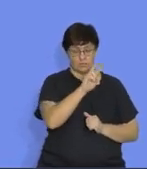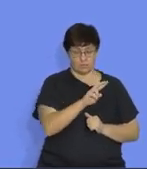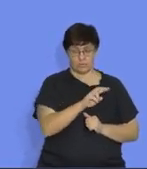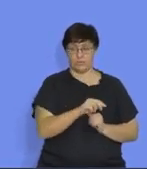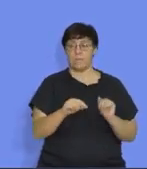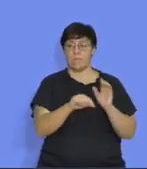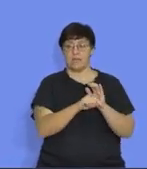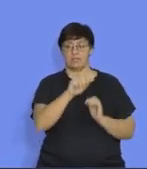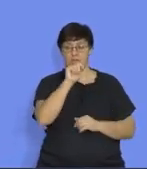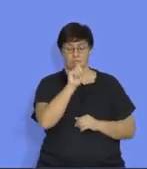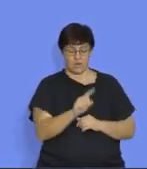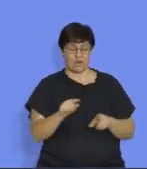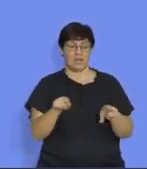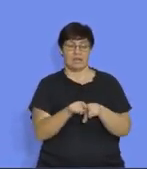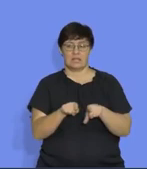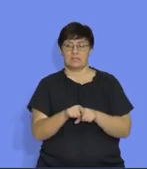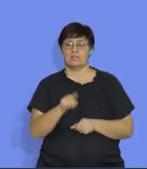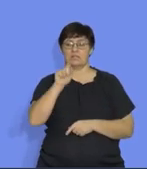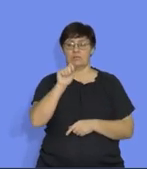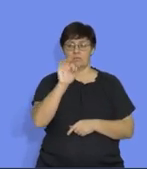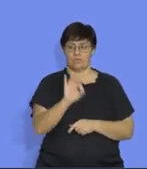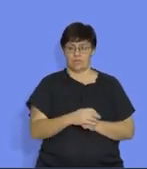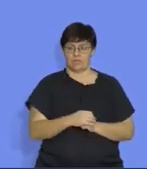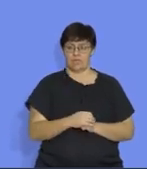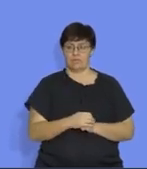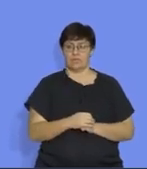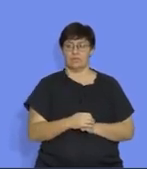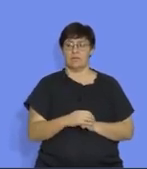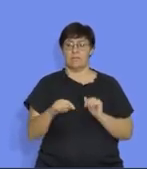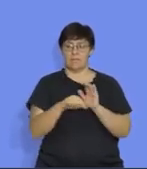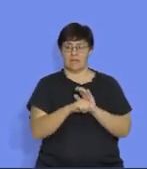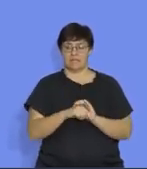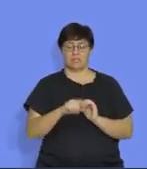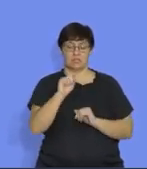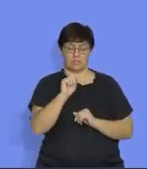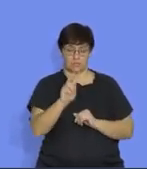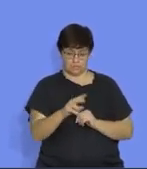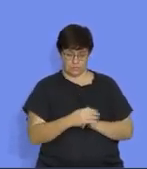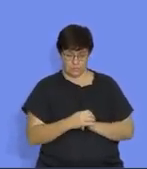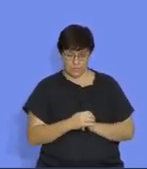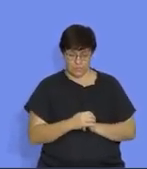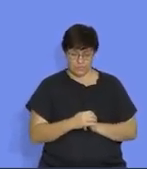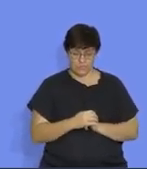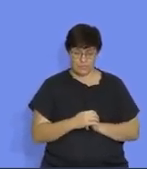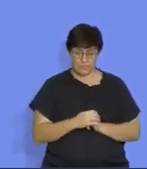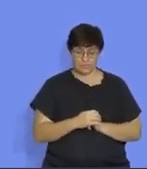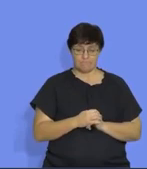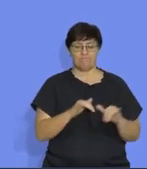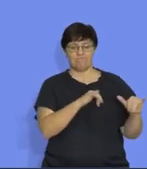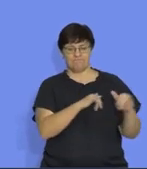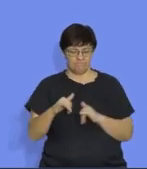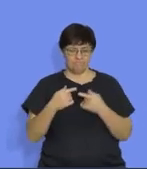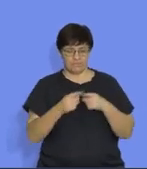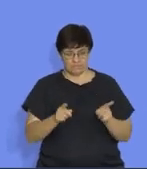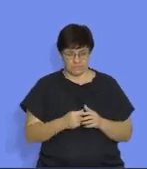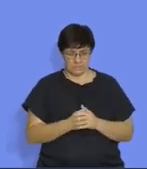2 minus term 1 will be equal to term 3 minus term 2, because we know that the common differences of